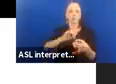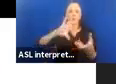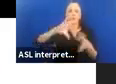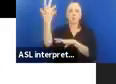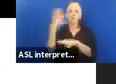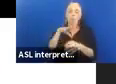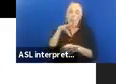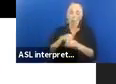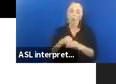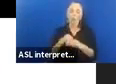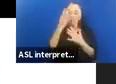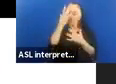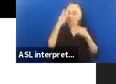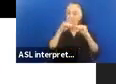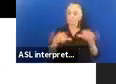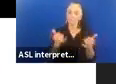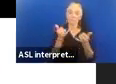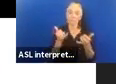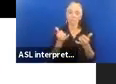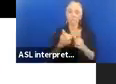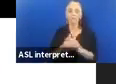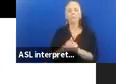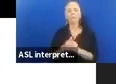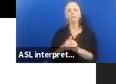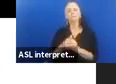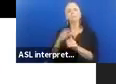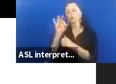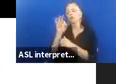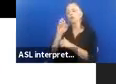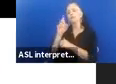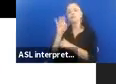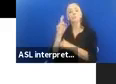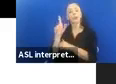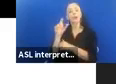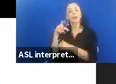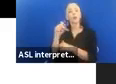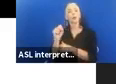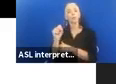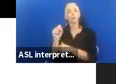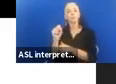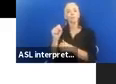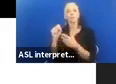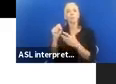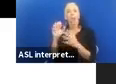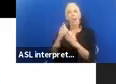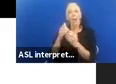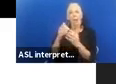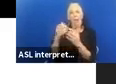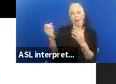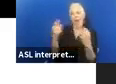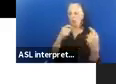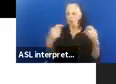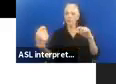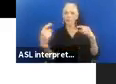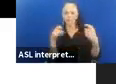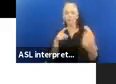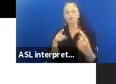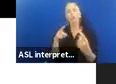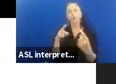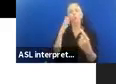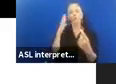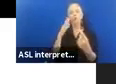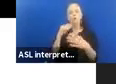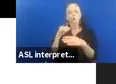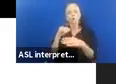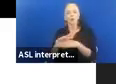So the dynamic between feedback loops are one aspect of what governs relationships